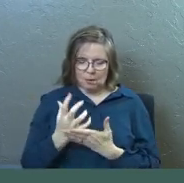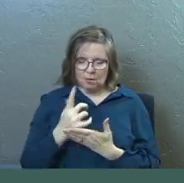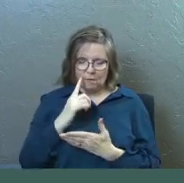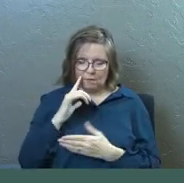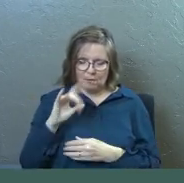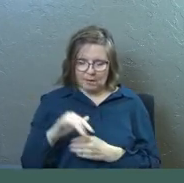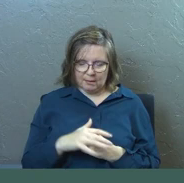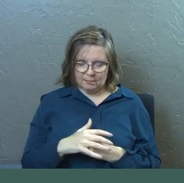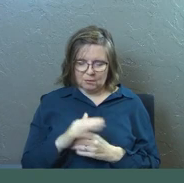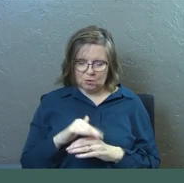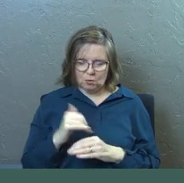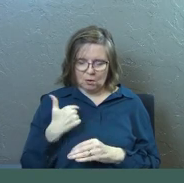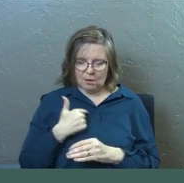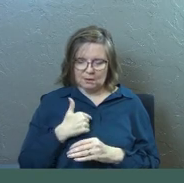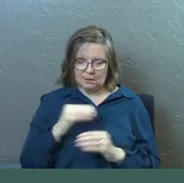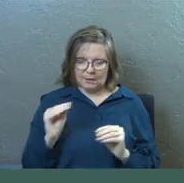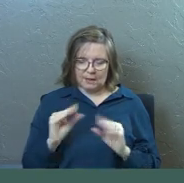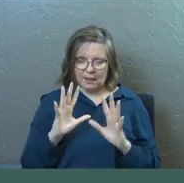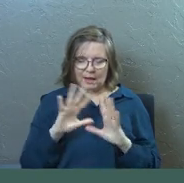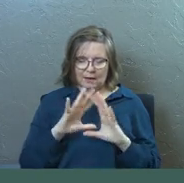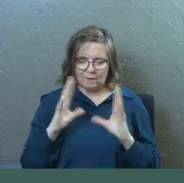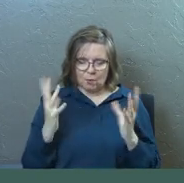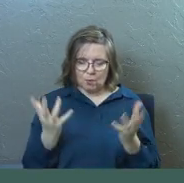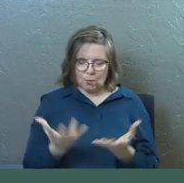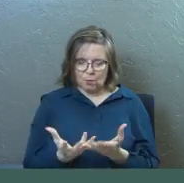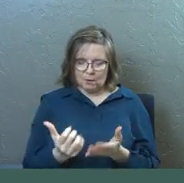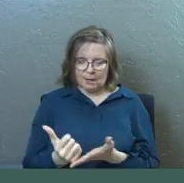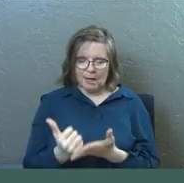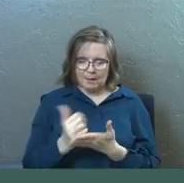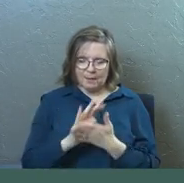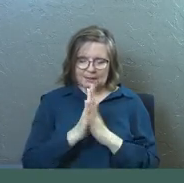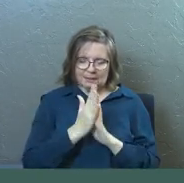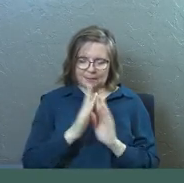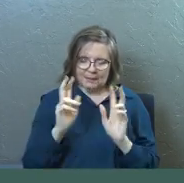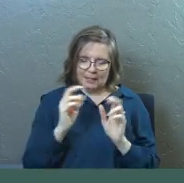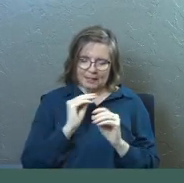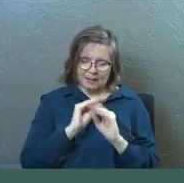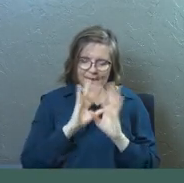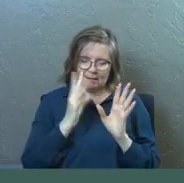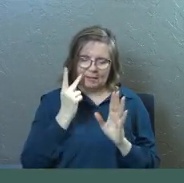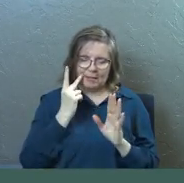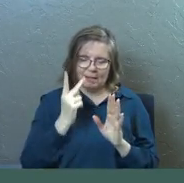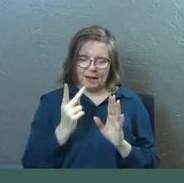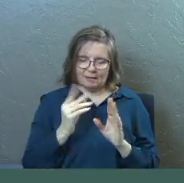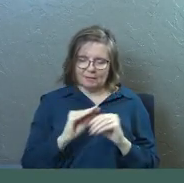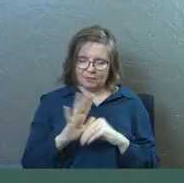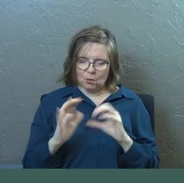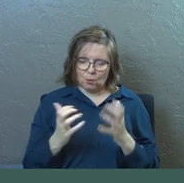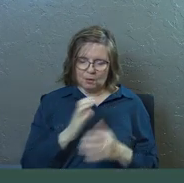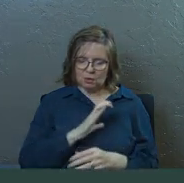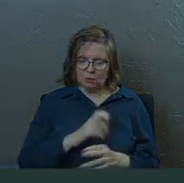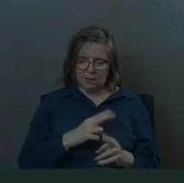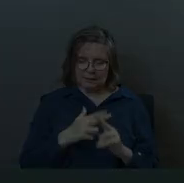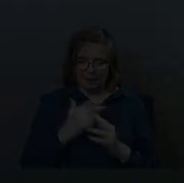that. You called us the light of the world. Help us to be the light of the world, Jesus. In Christ's name, amen.